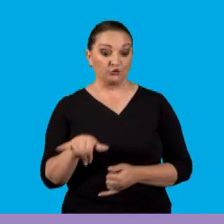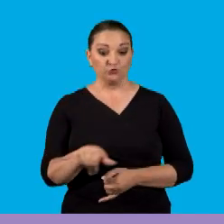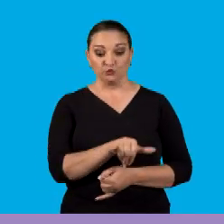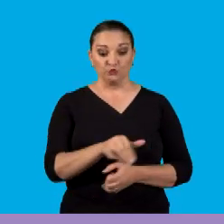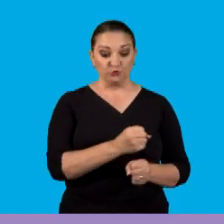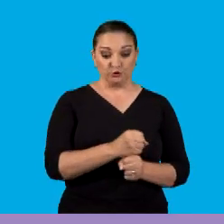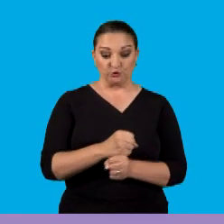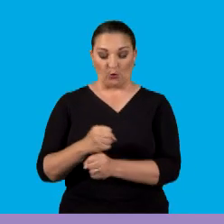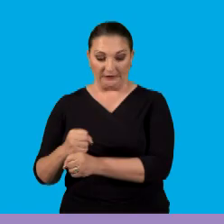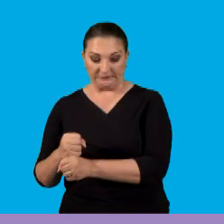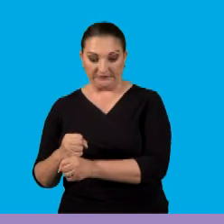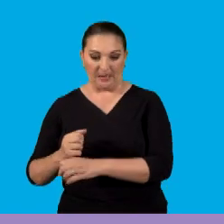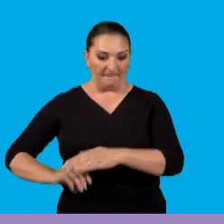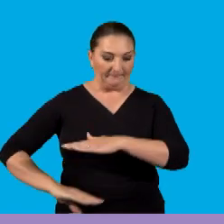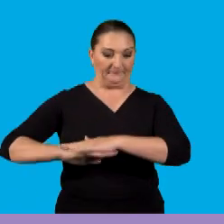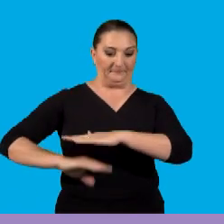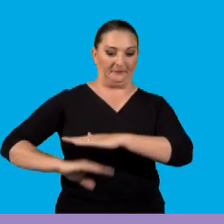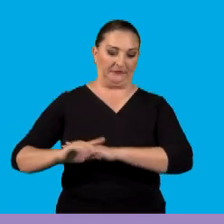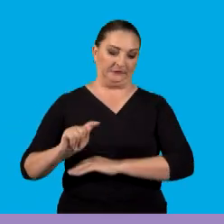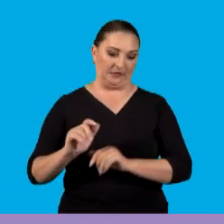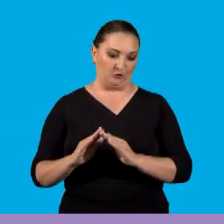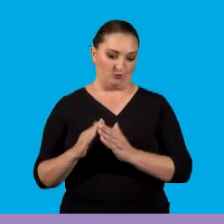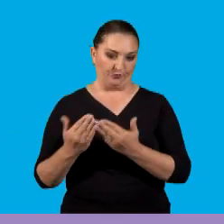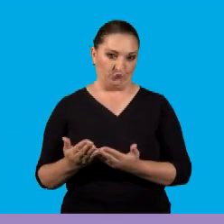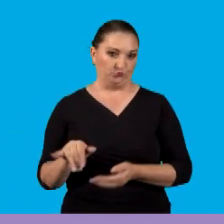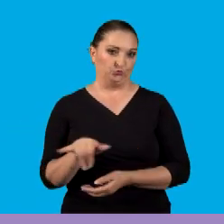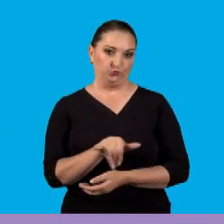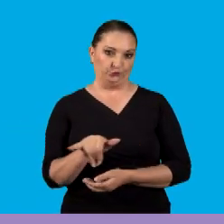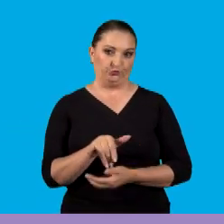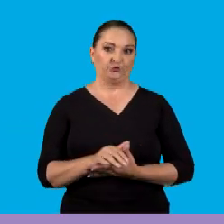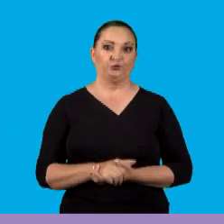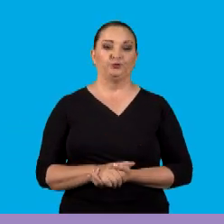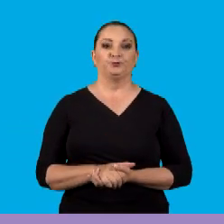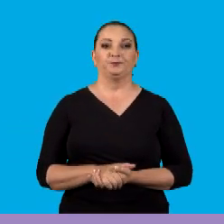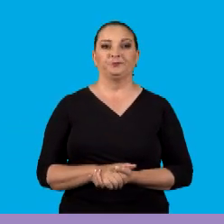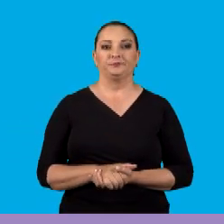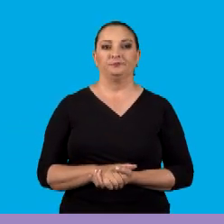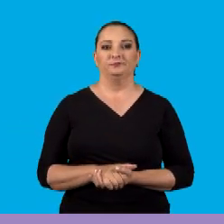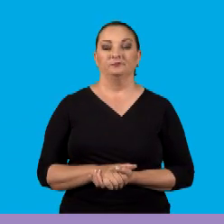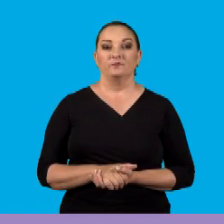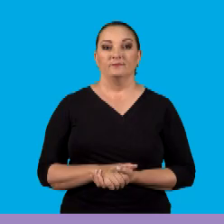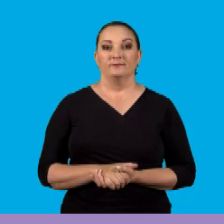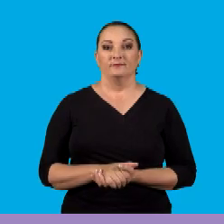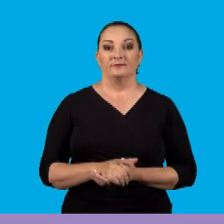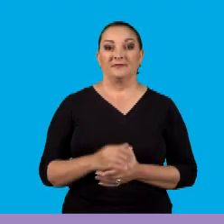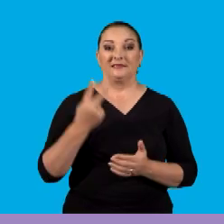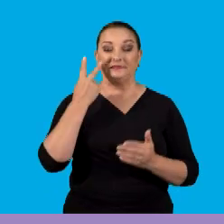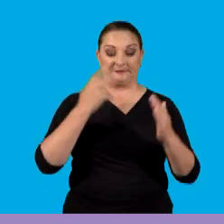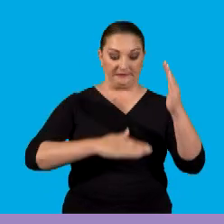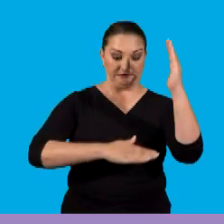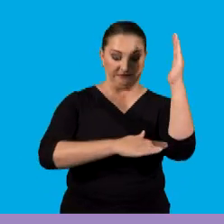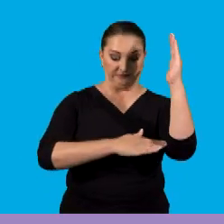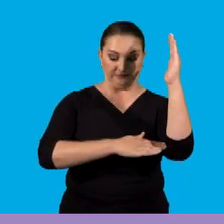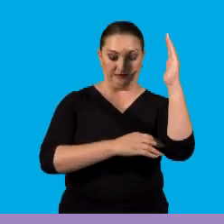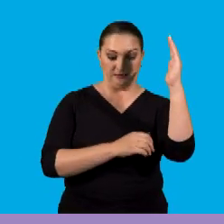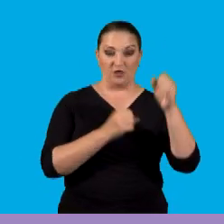grade with the maximum number of textbooks in this graph. So we are going to look at